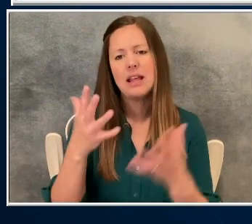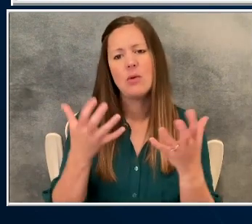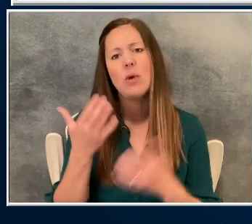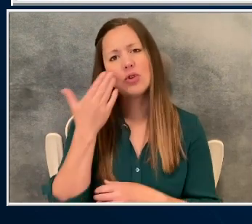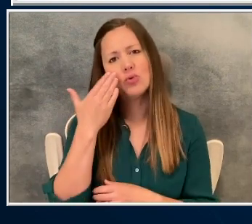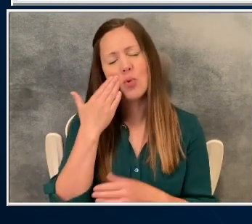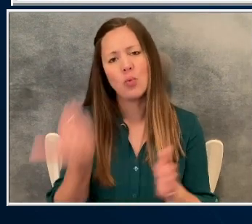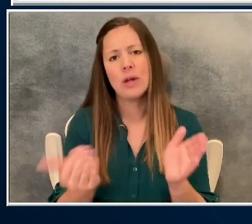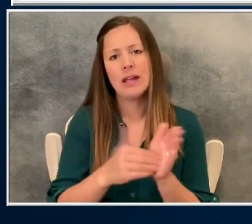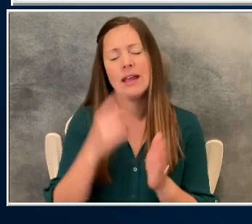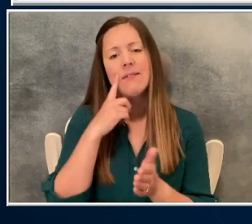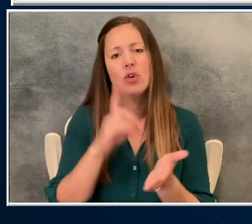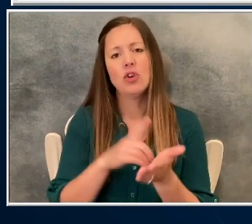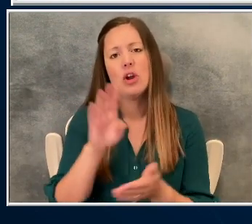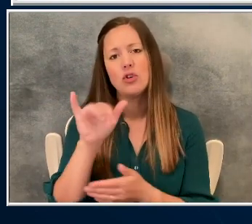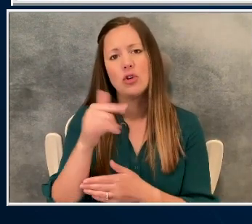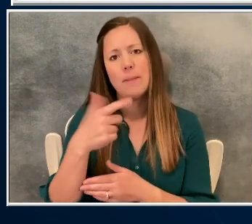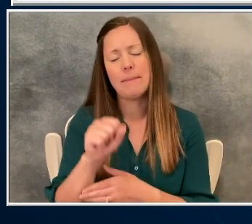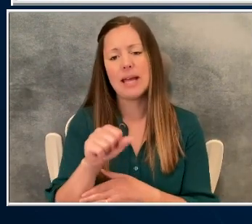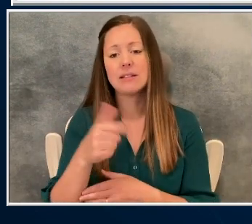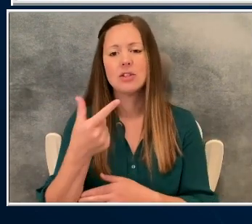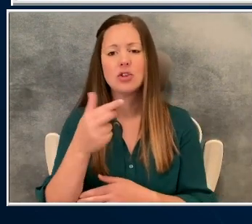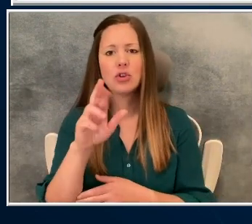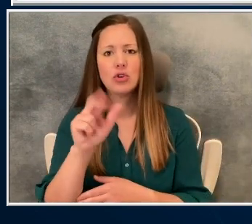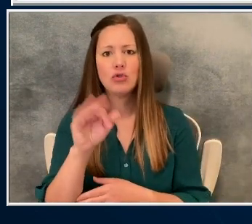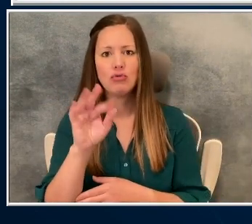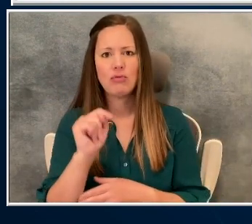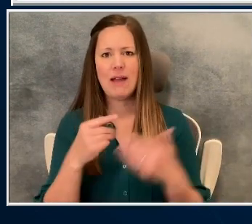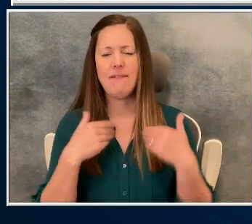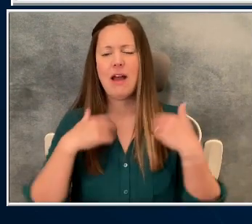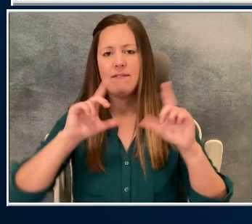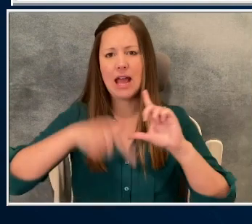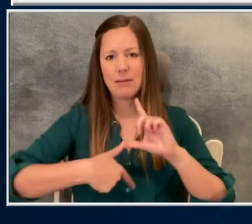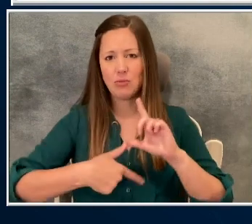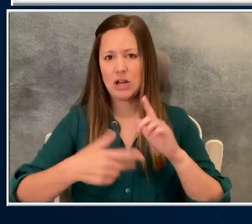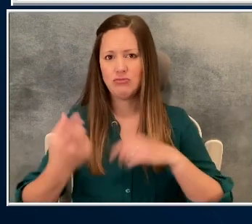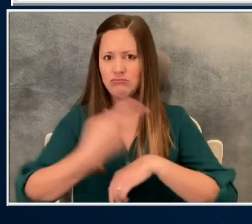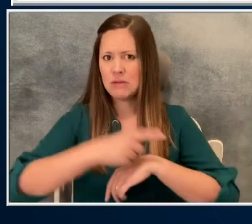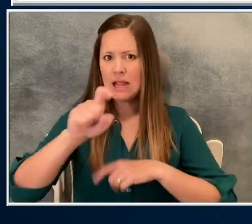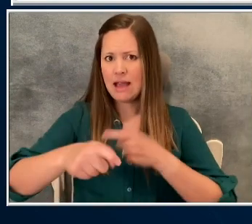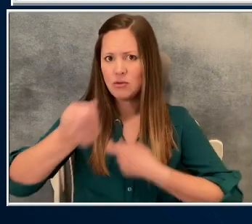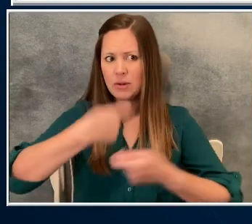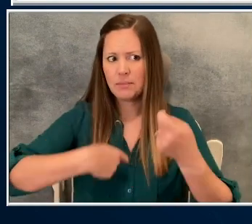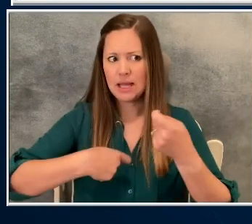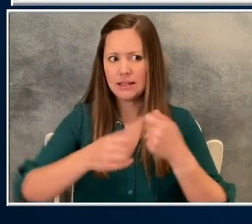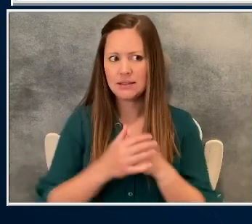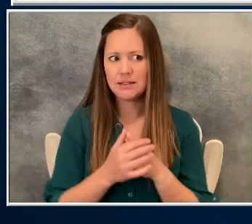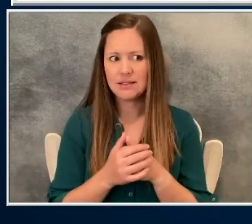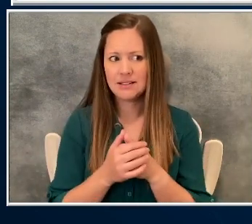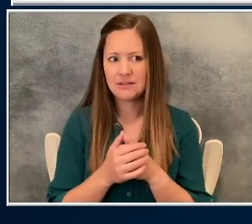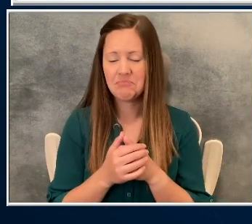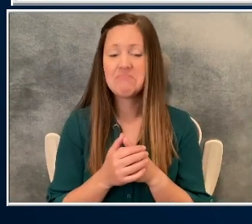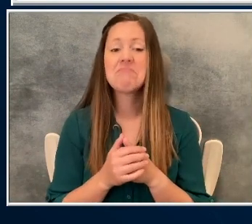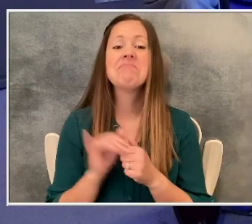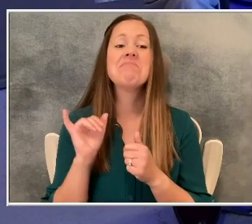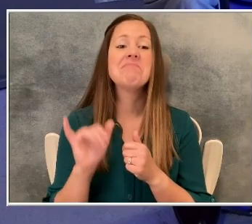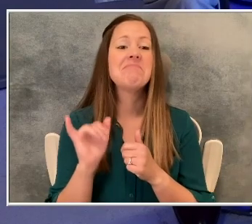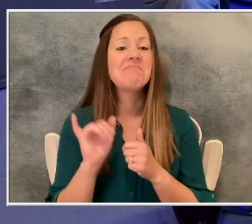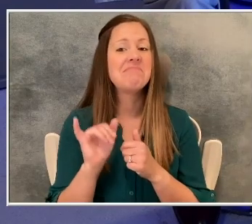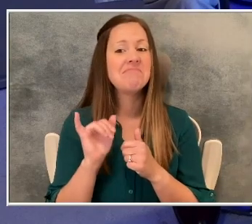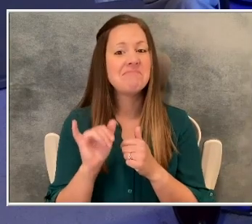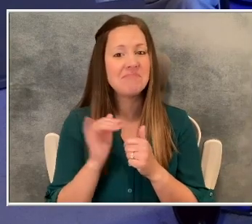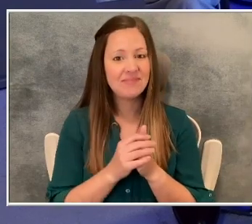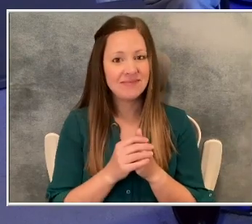for Dr. Biggs, does the graft have an expiration date? Will it have to be replaced? That's pretty good. This is not like the butter or something